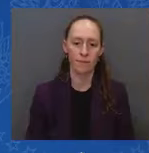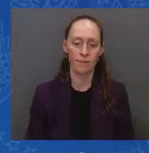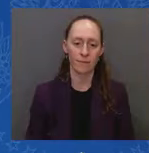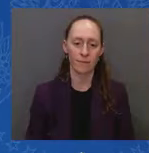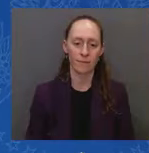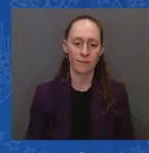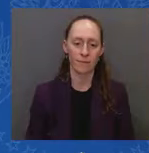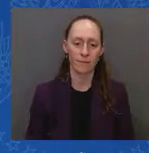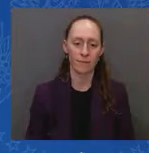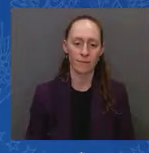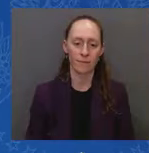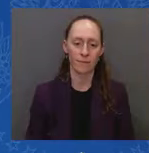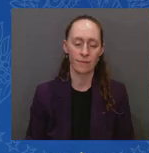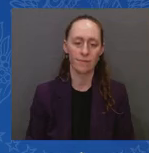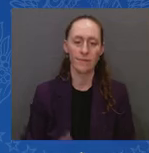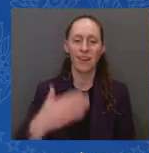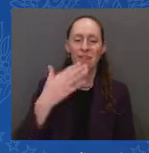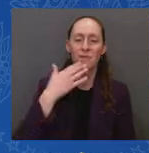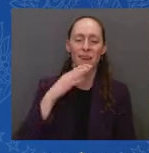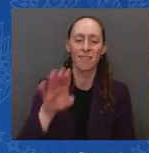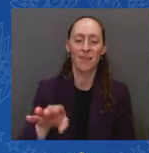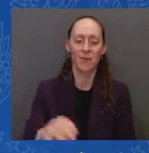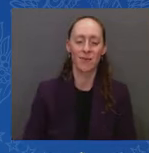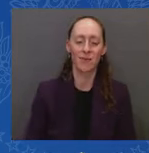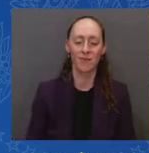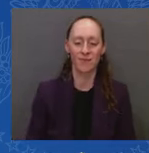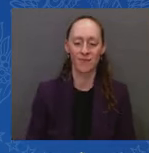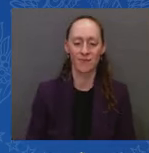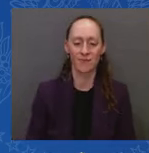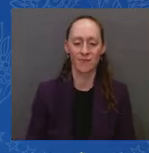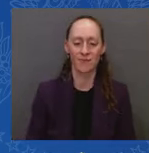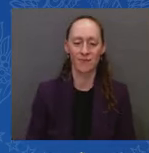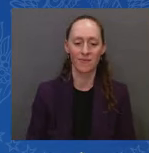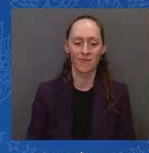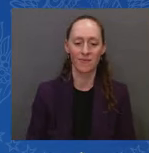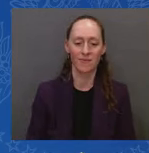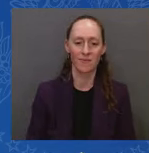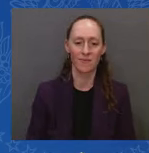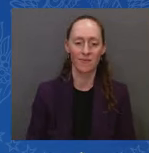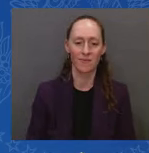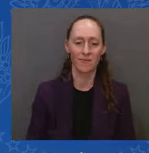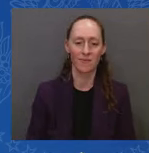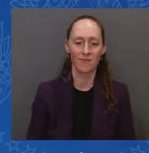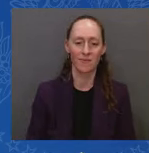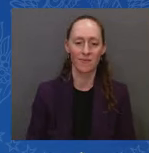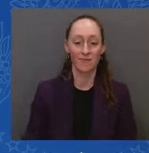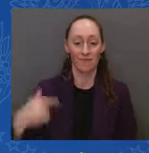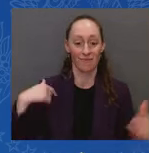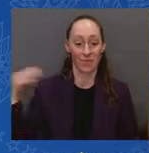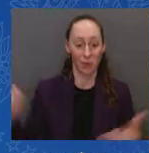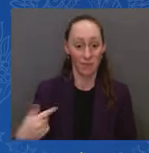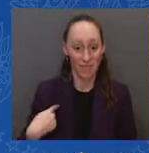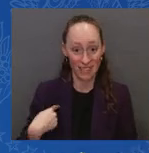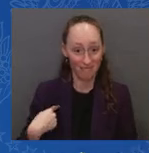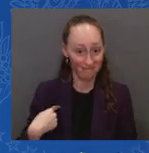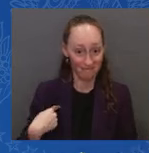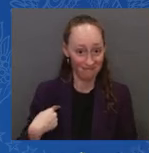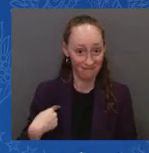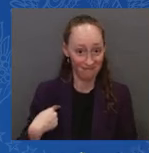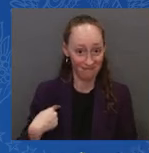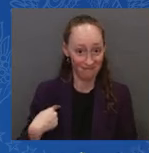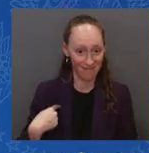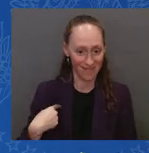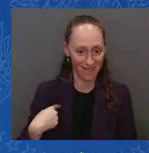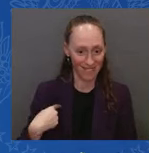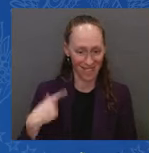Good afternoon, folks. I'm not introducing me. Mark is. I forgot, Mark. I went late. I went straight